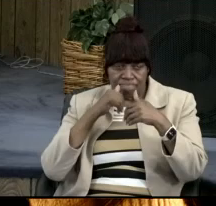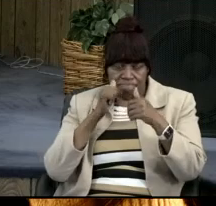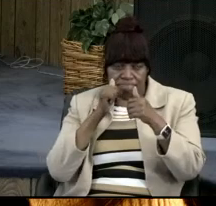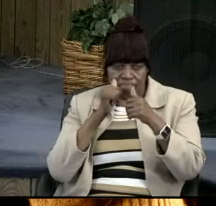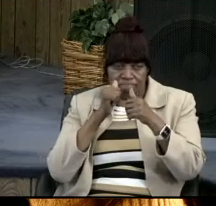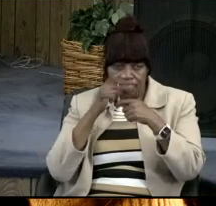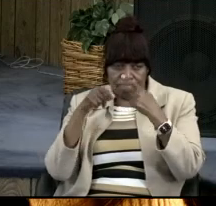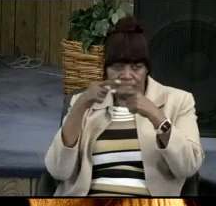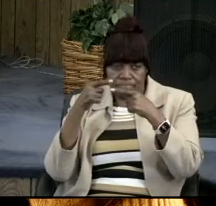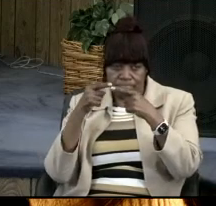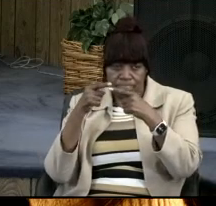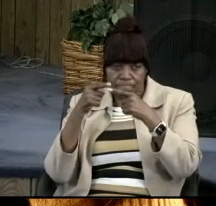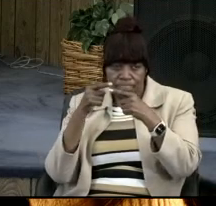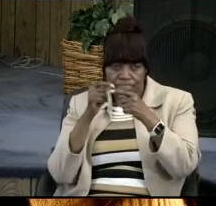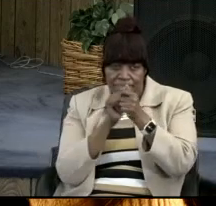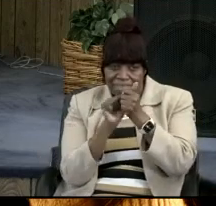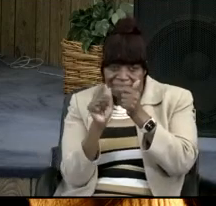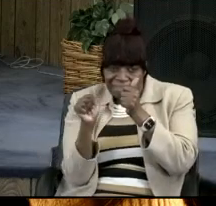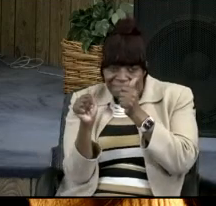parents.